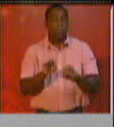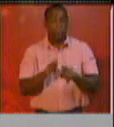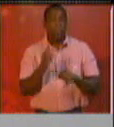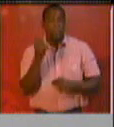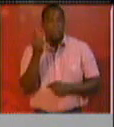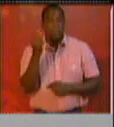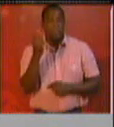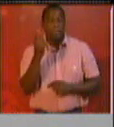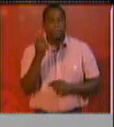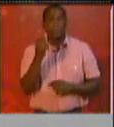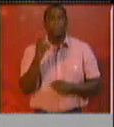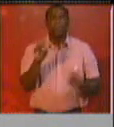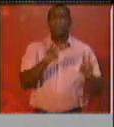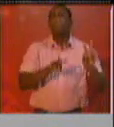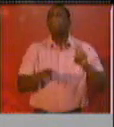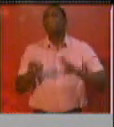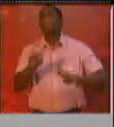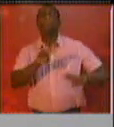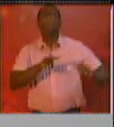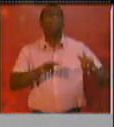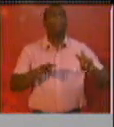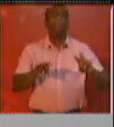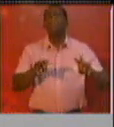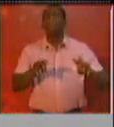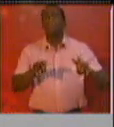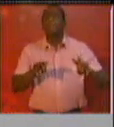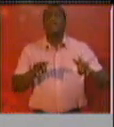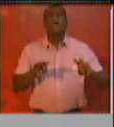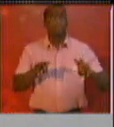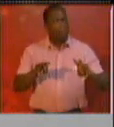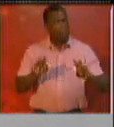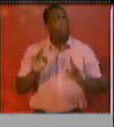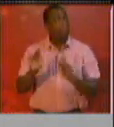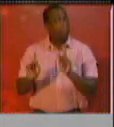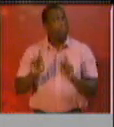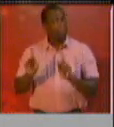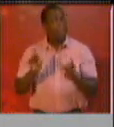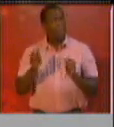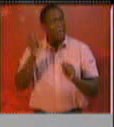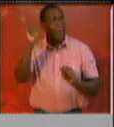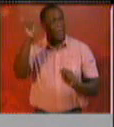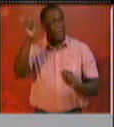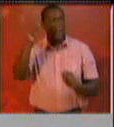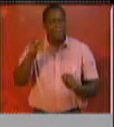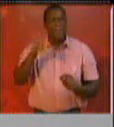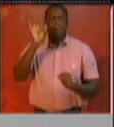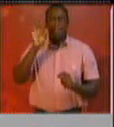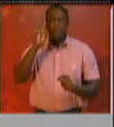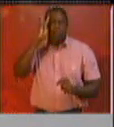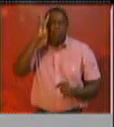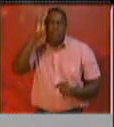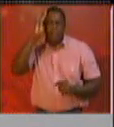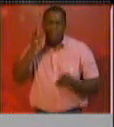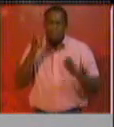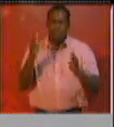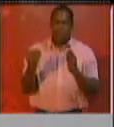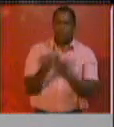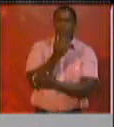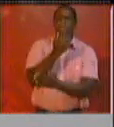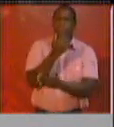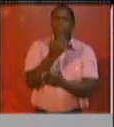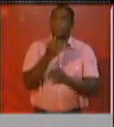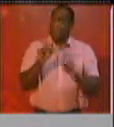landscape that the people of Trinidad and Tobago have found creative ways in order to appropriately commemorate the